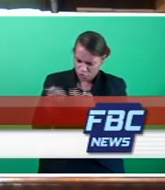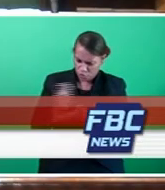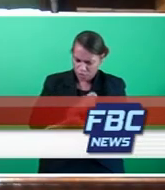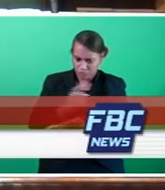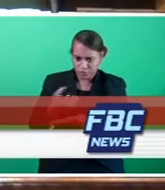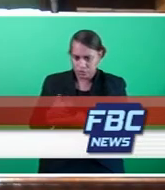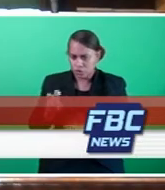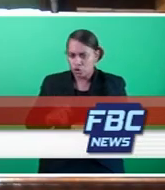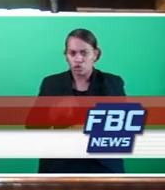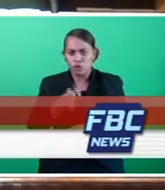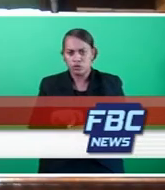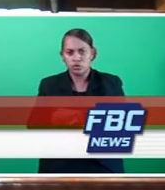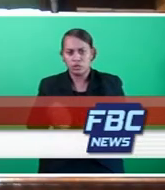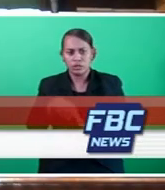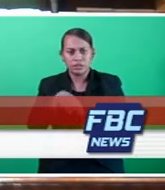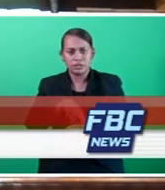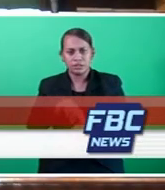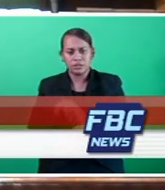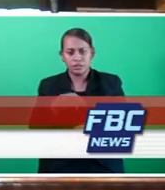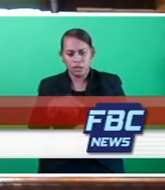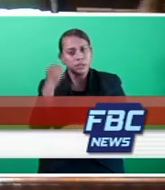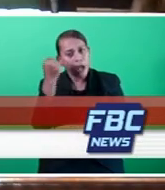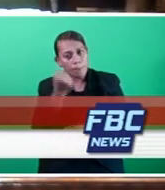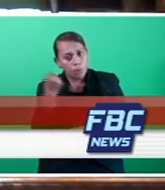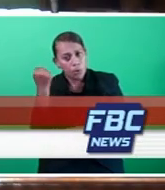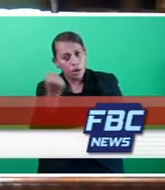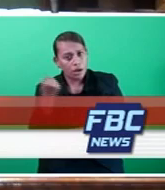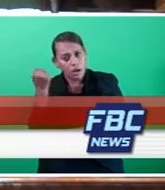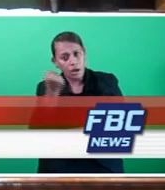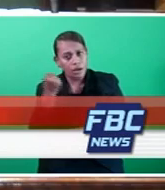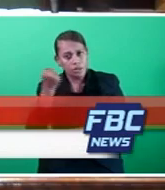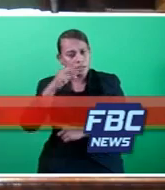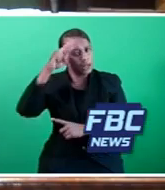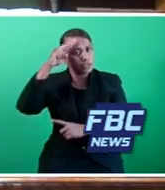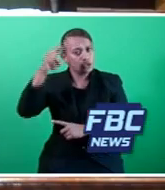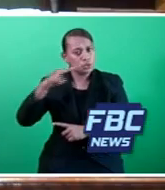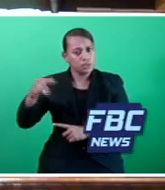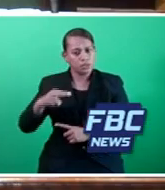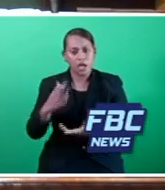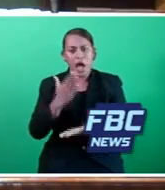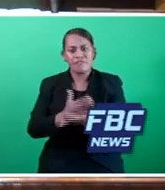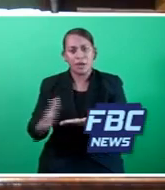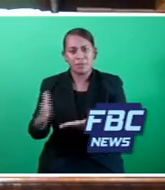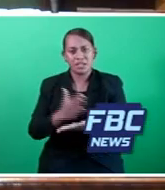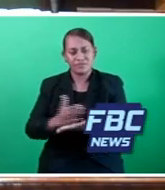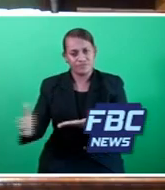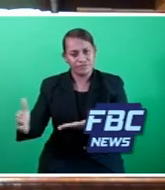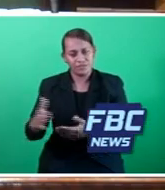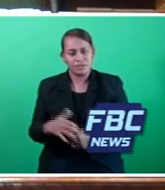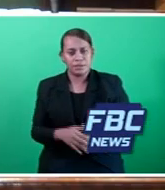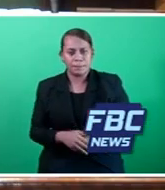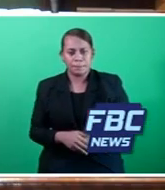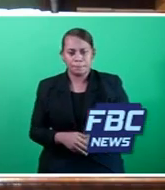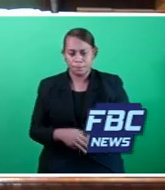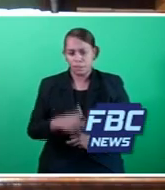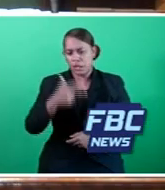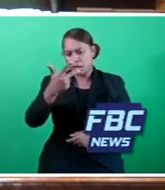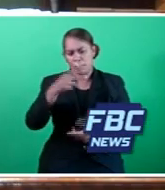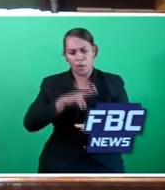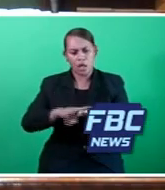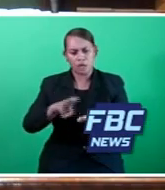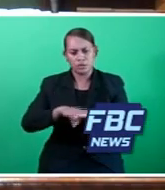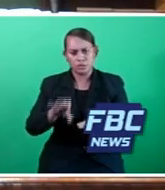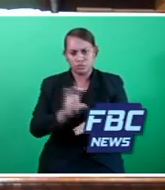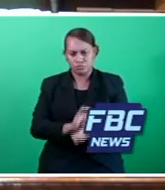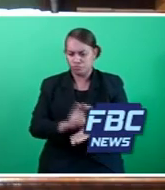currently, there's an investment by the Samoan National Provident Fund. They've invested about a little over $8 million in UTOF. The Unit